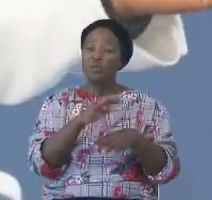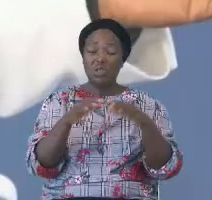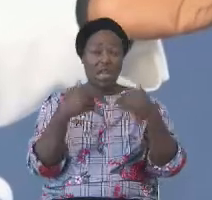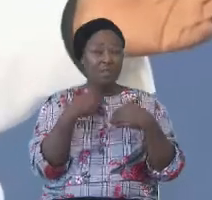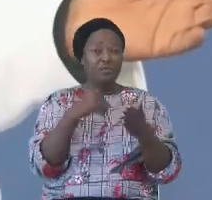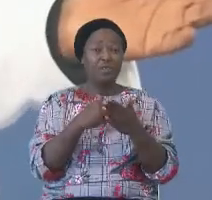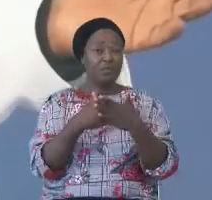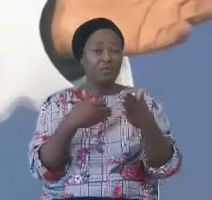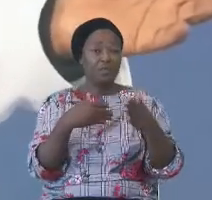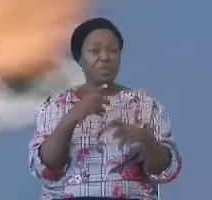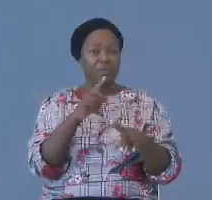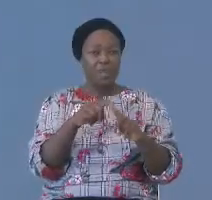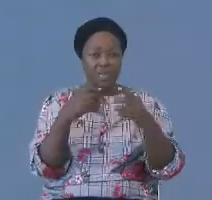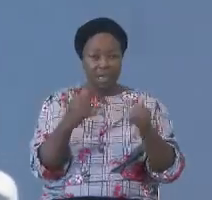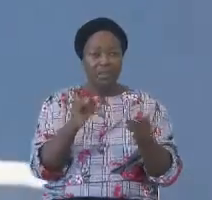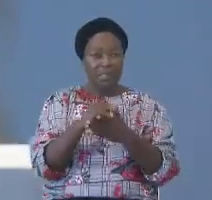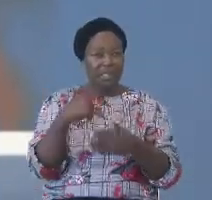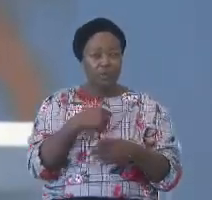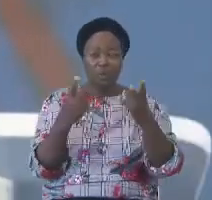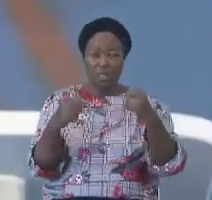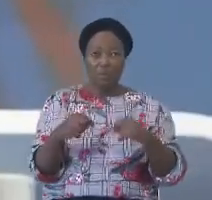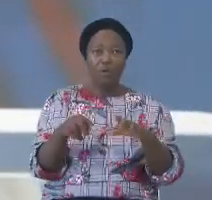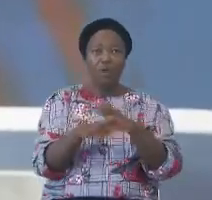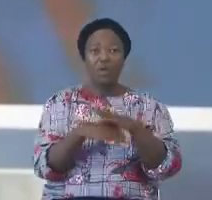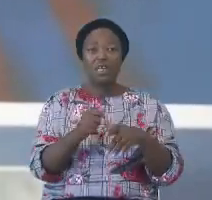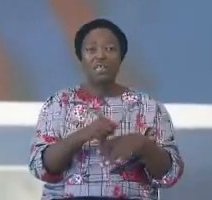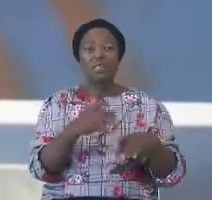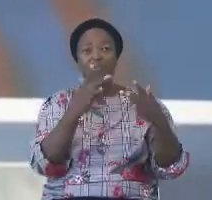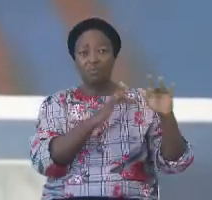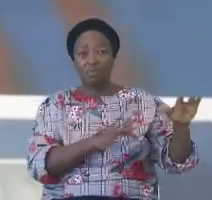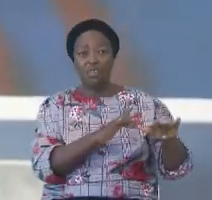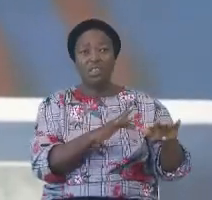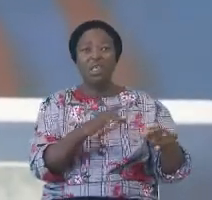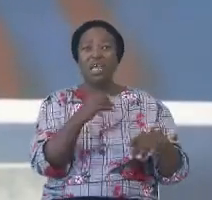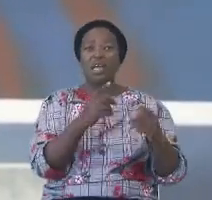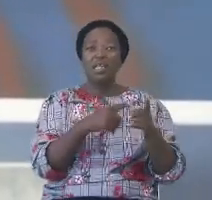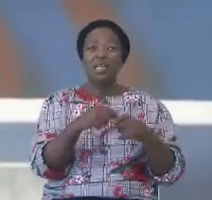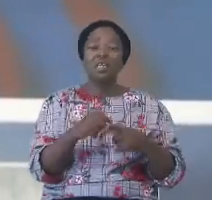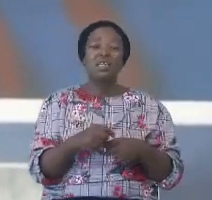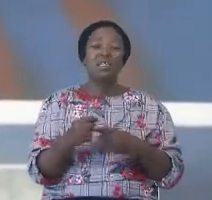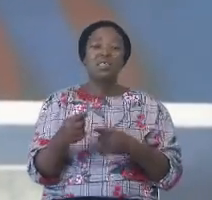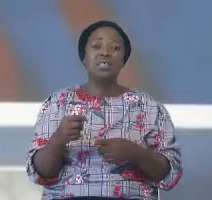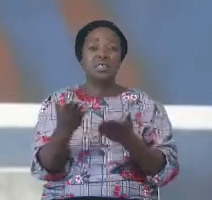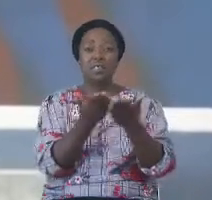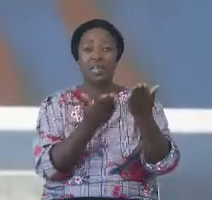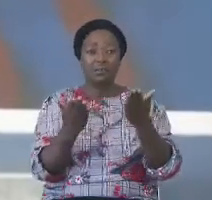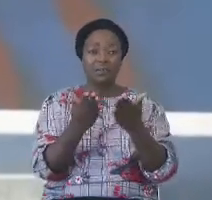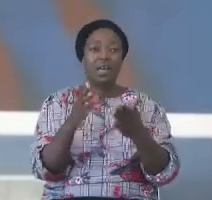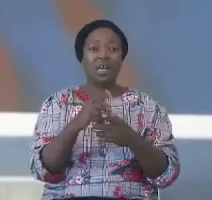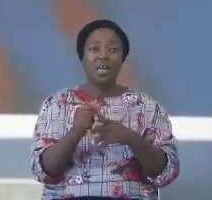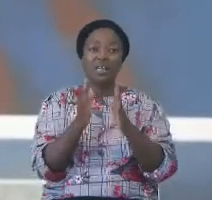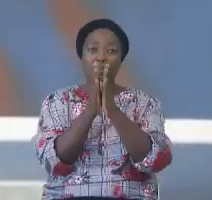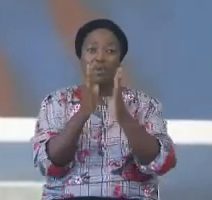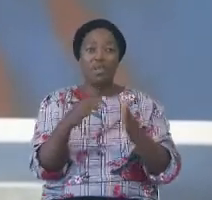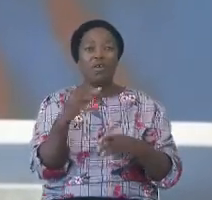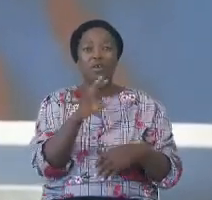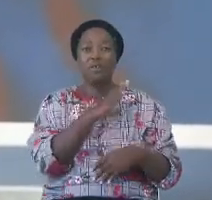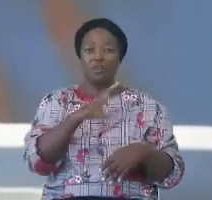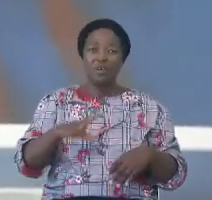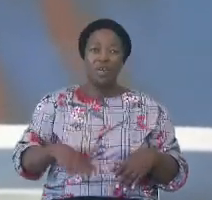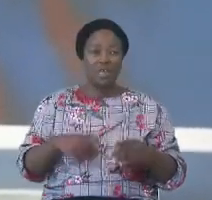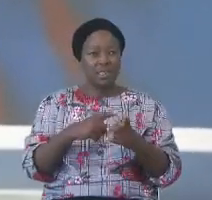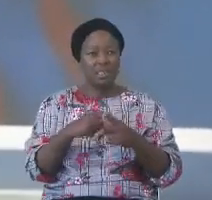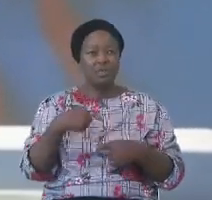say we asked we didn't have it before but now that what came under the sympathy and the